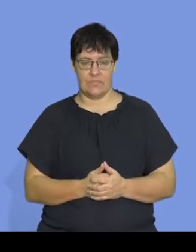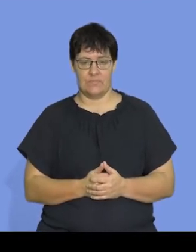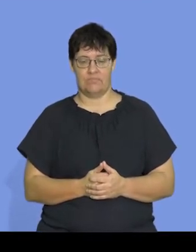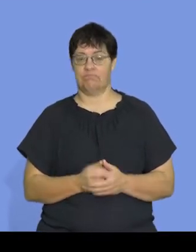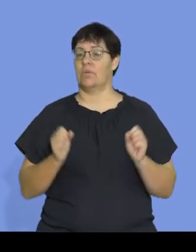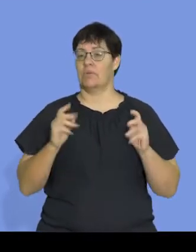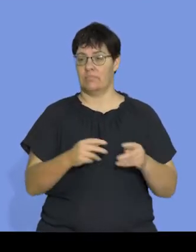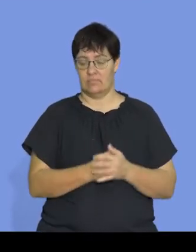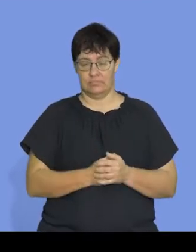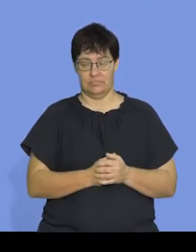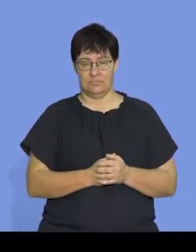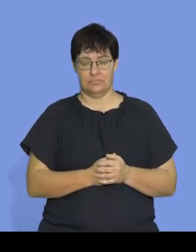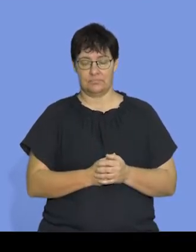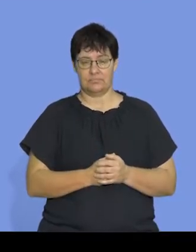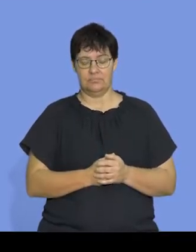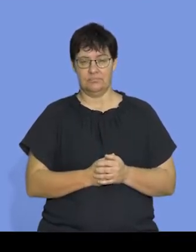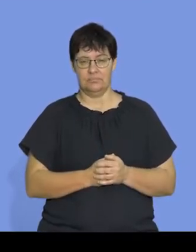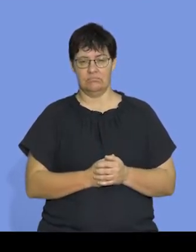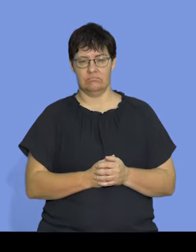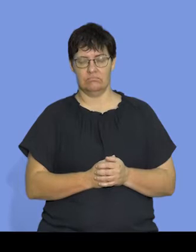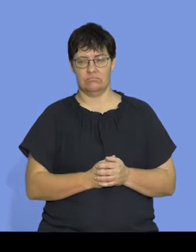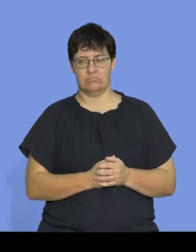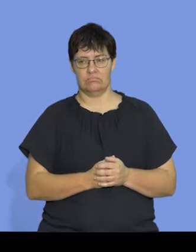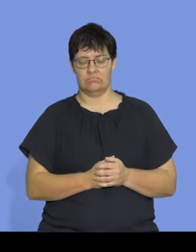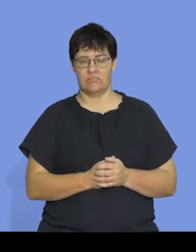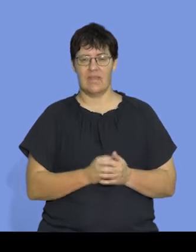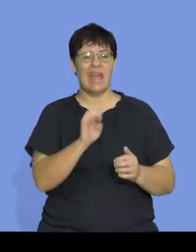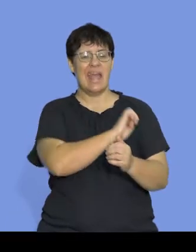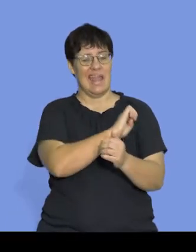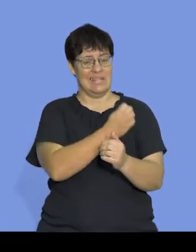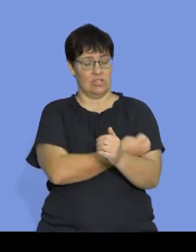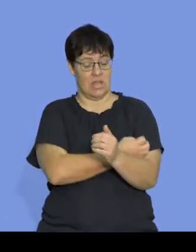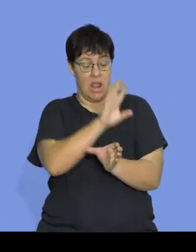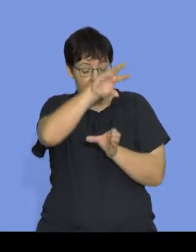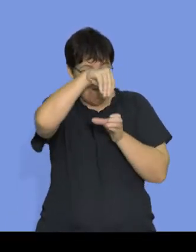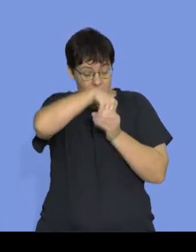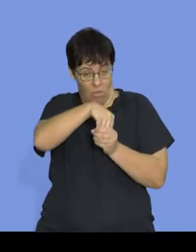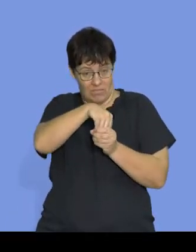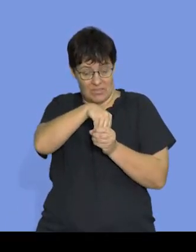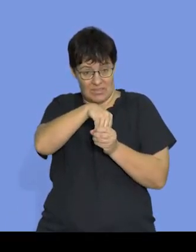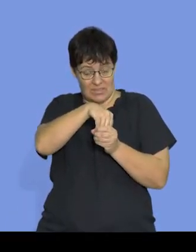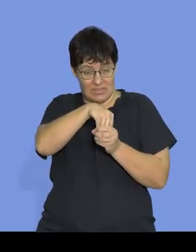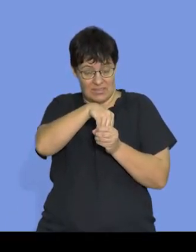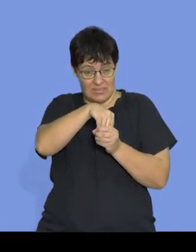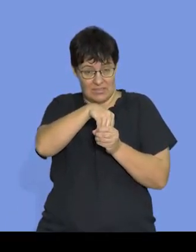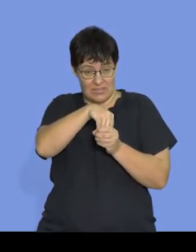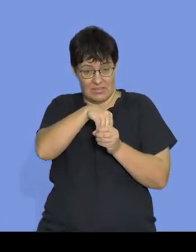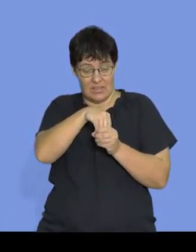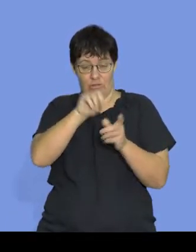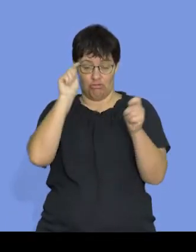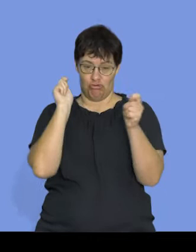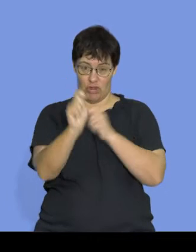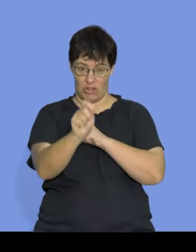Right. Now, in as far as how energy falls into the broader chemical